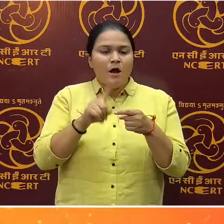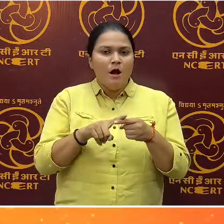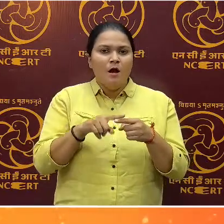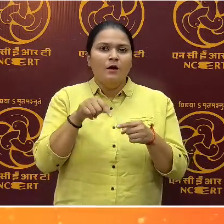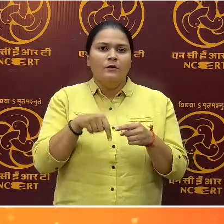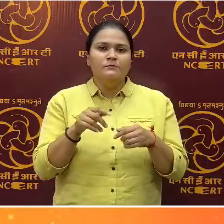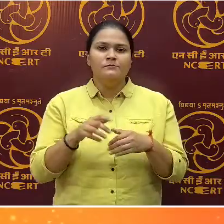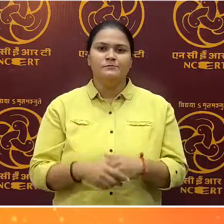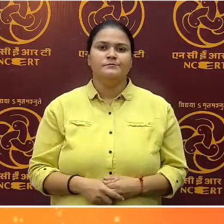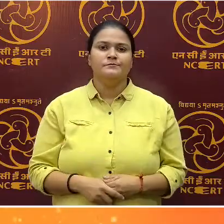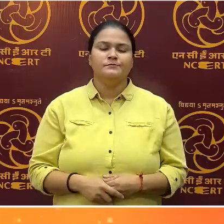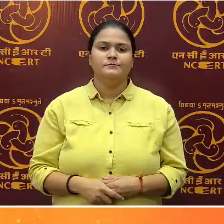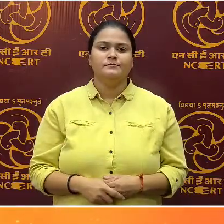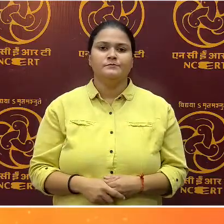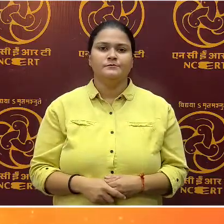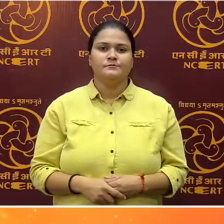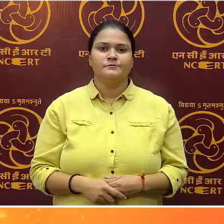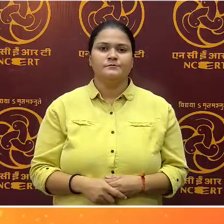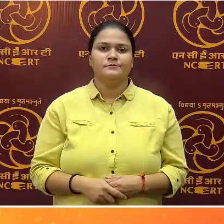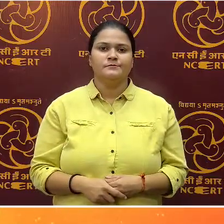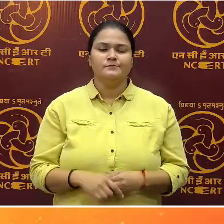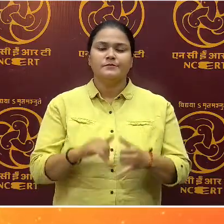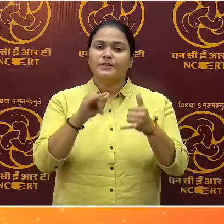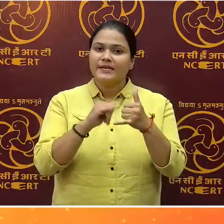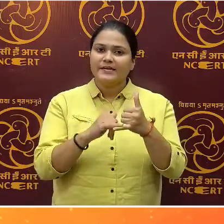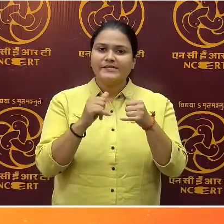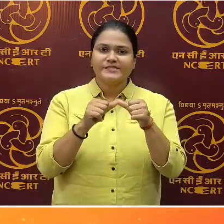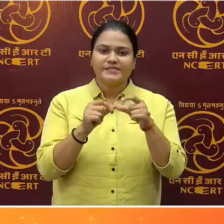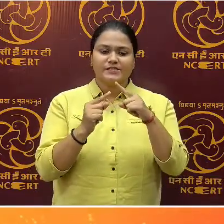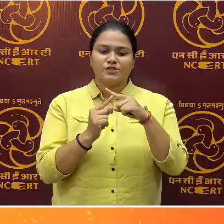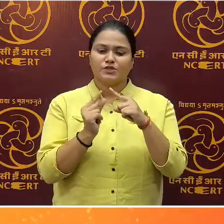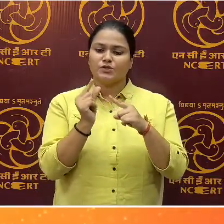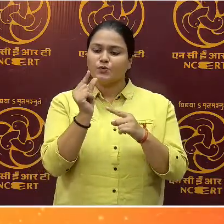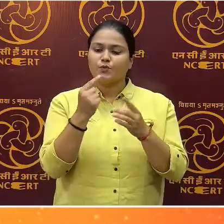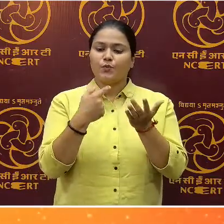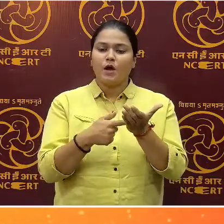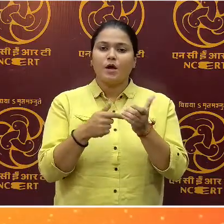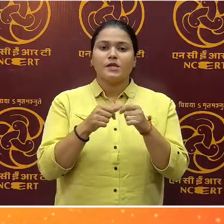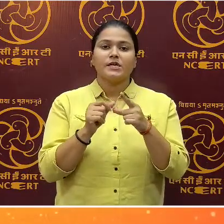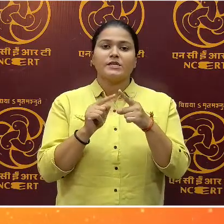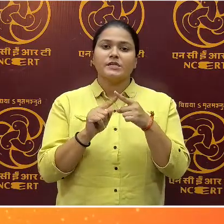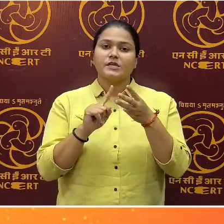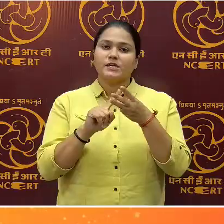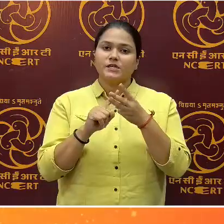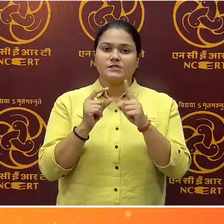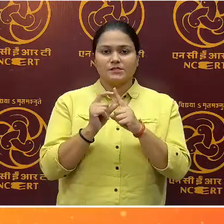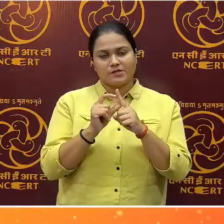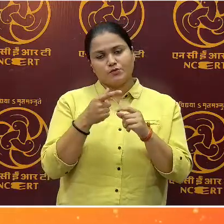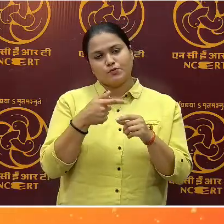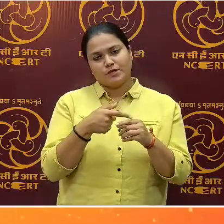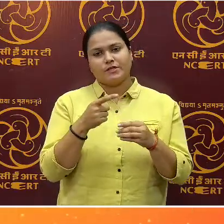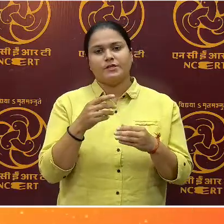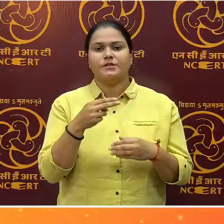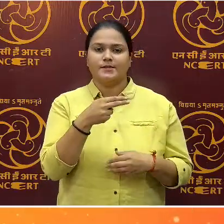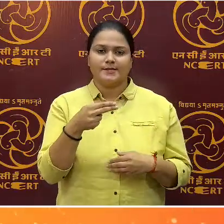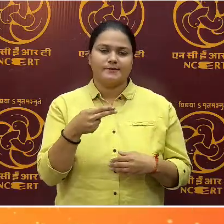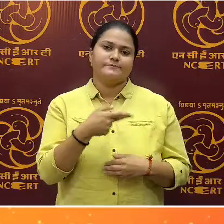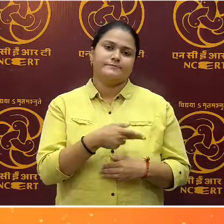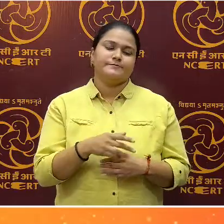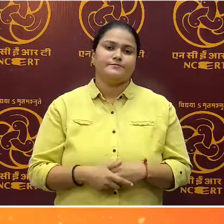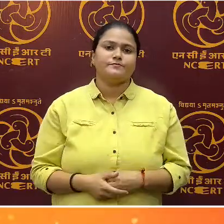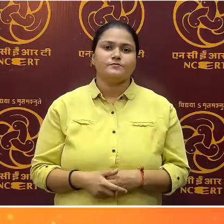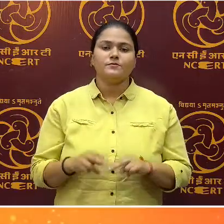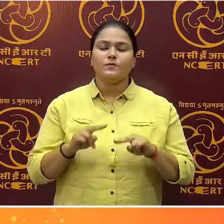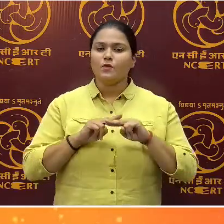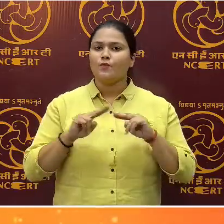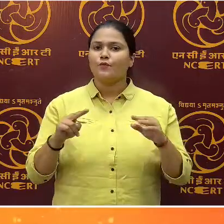the solution as saturated solution. Right? Clear, so ma'am. saturated Yes. solution is what? It is full